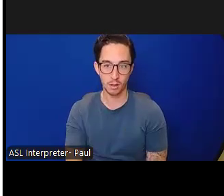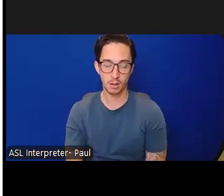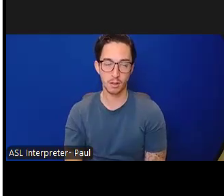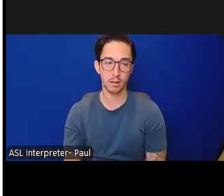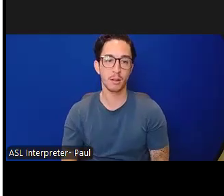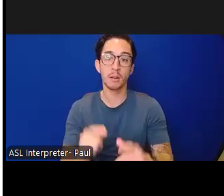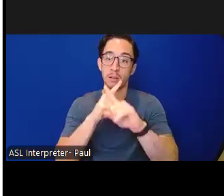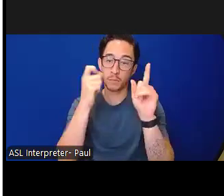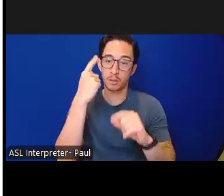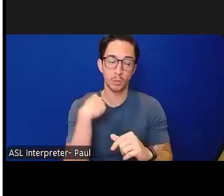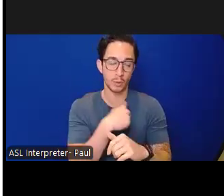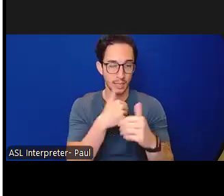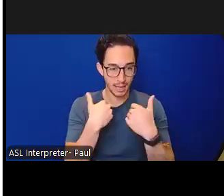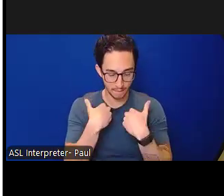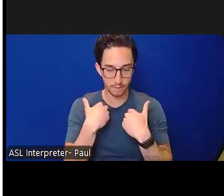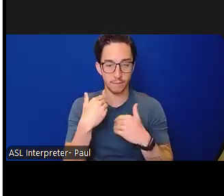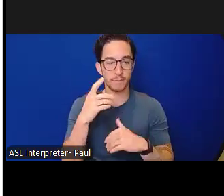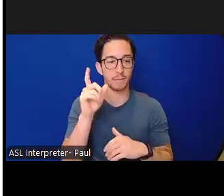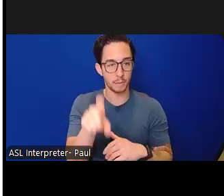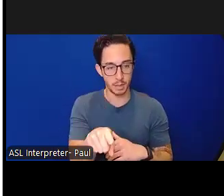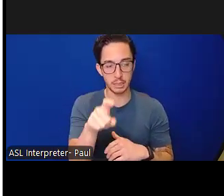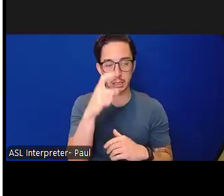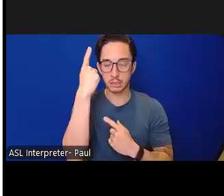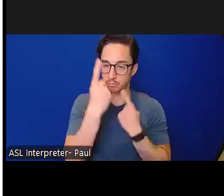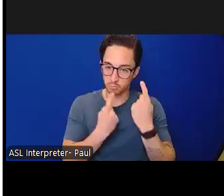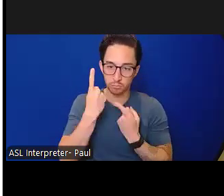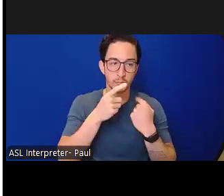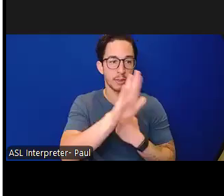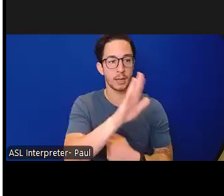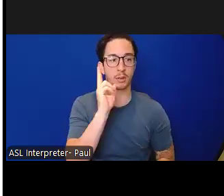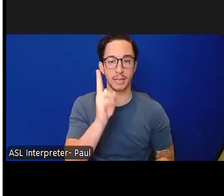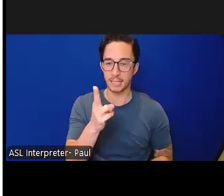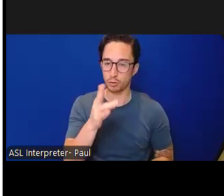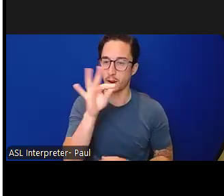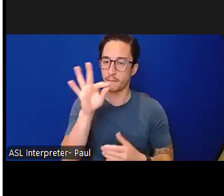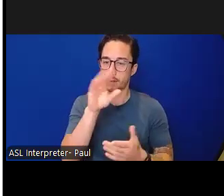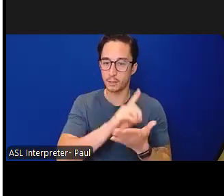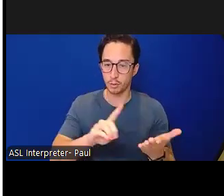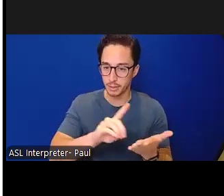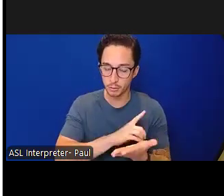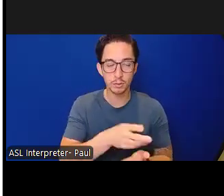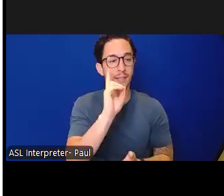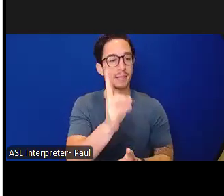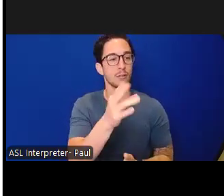But we have to take into consideration the history of discrimination, the history of